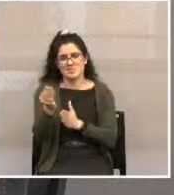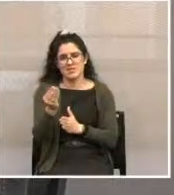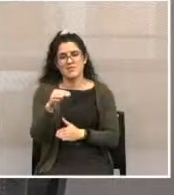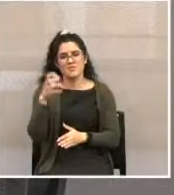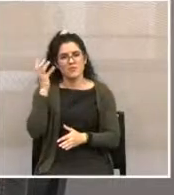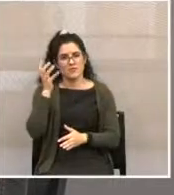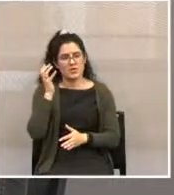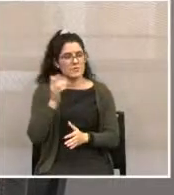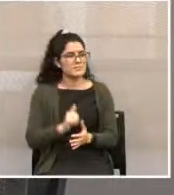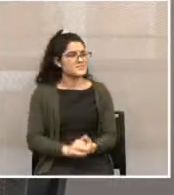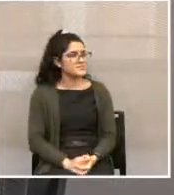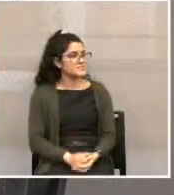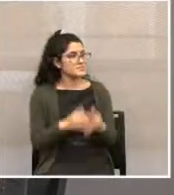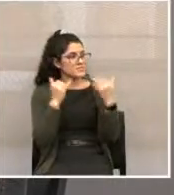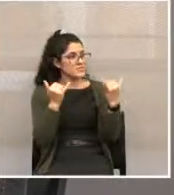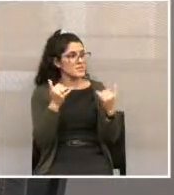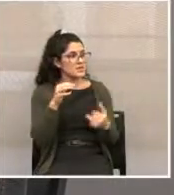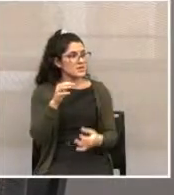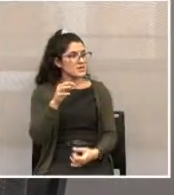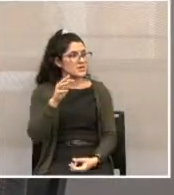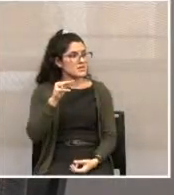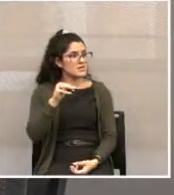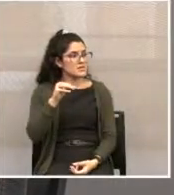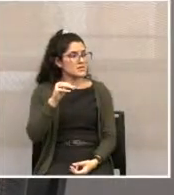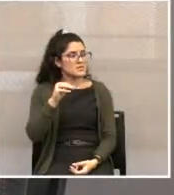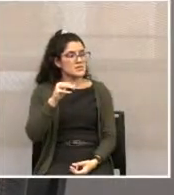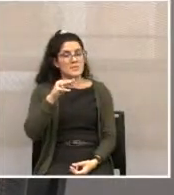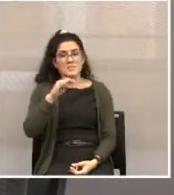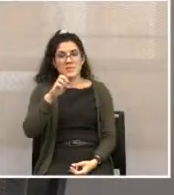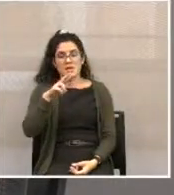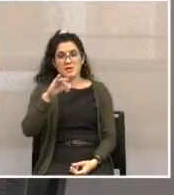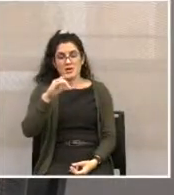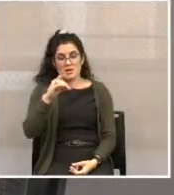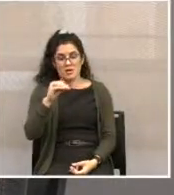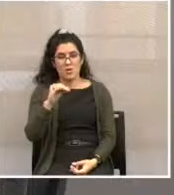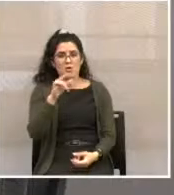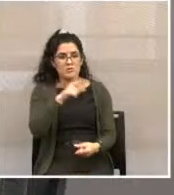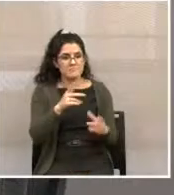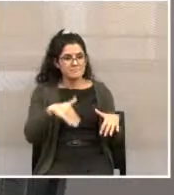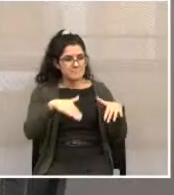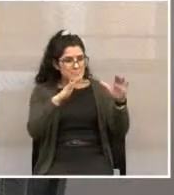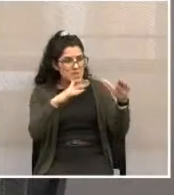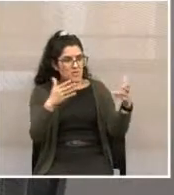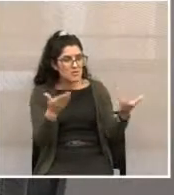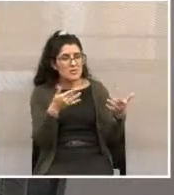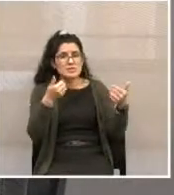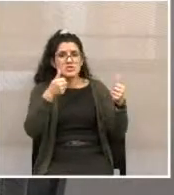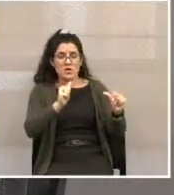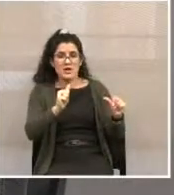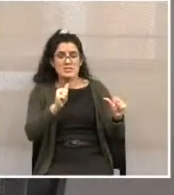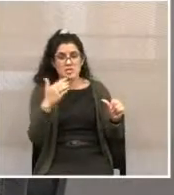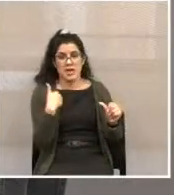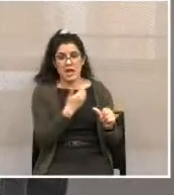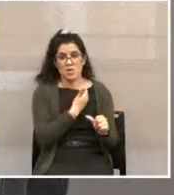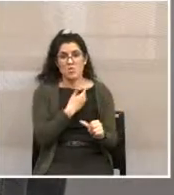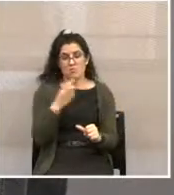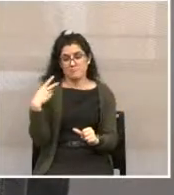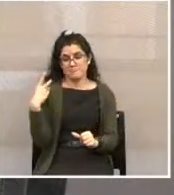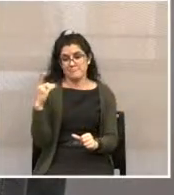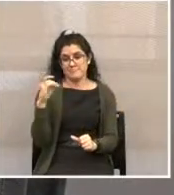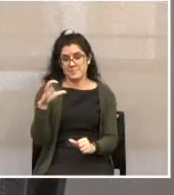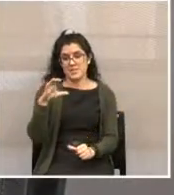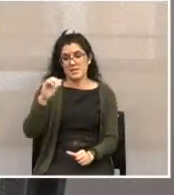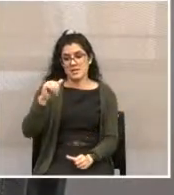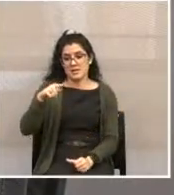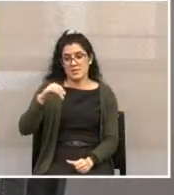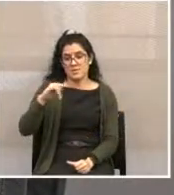Ms. Mercado. Proud Boys come from here in Miami. They came up and violently tried to overthrow our Capitol. I was in the chamber